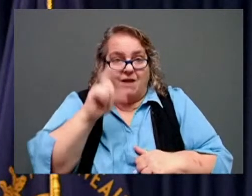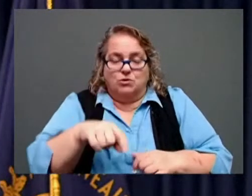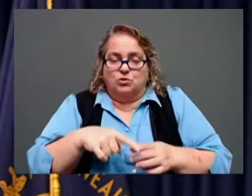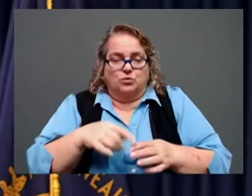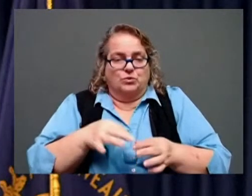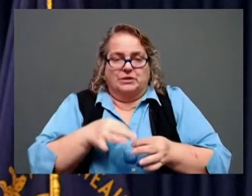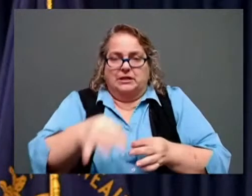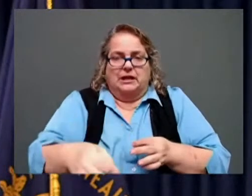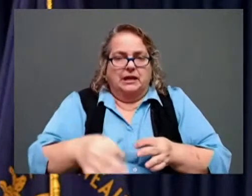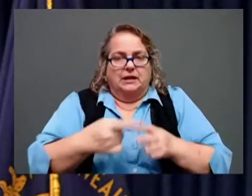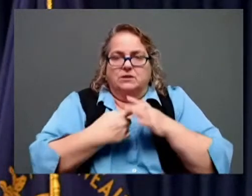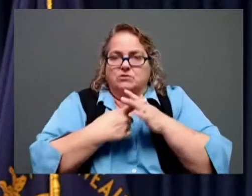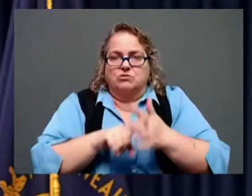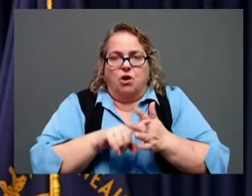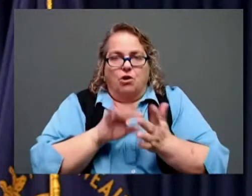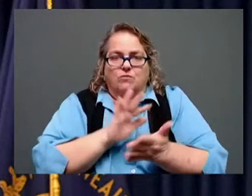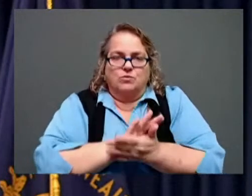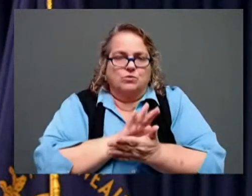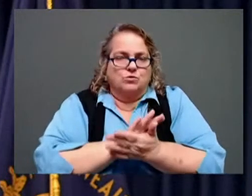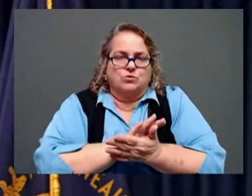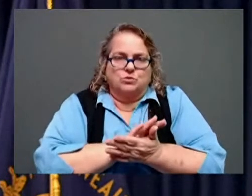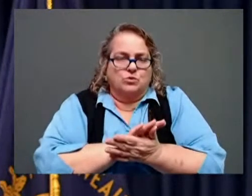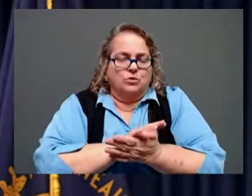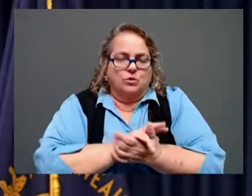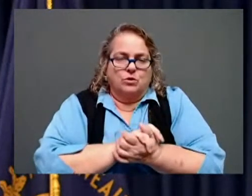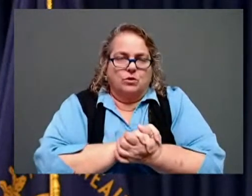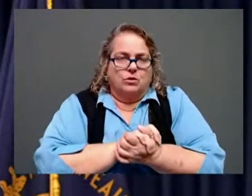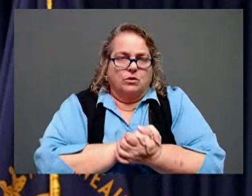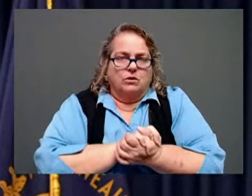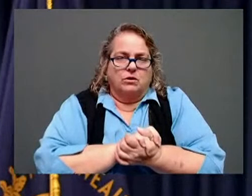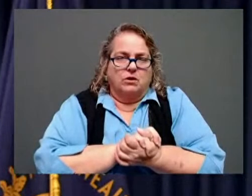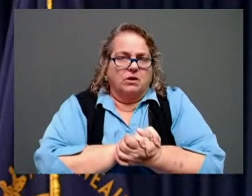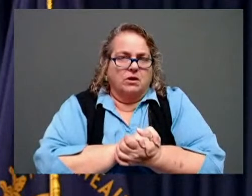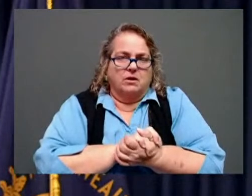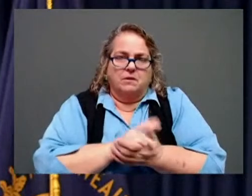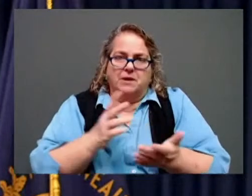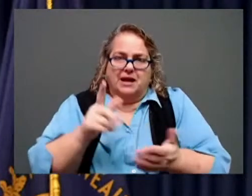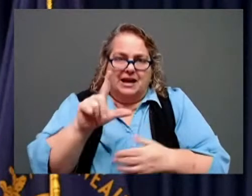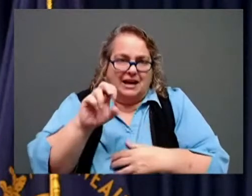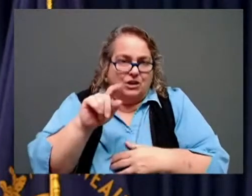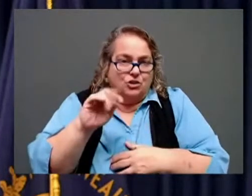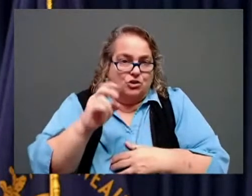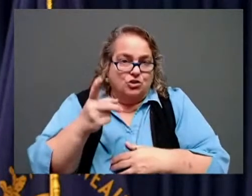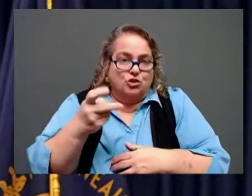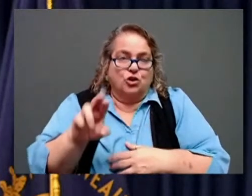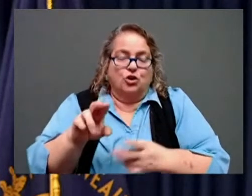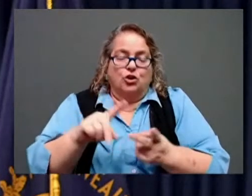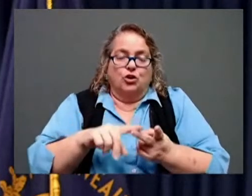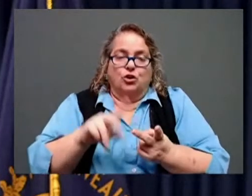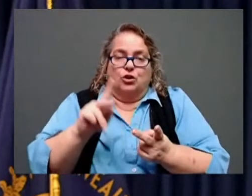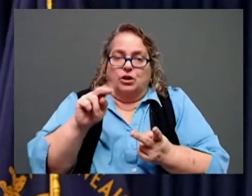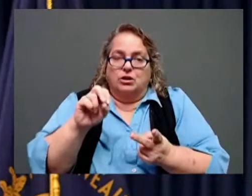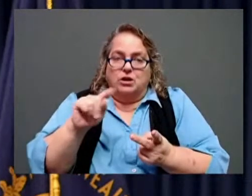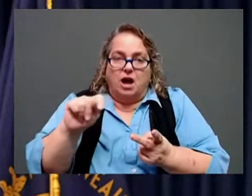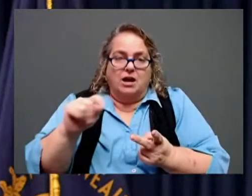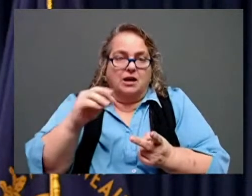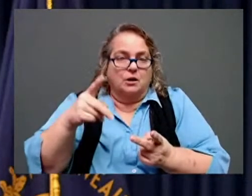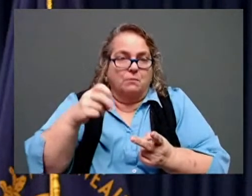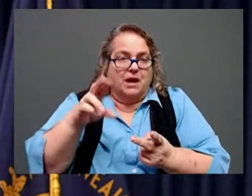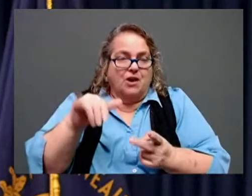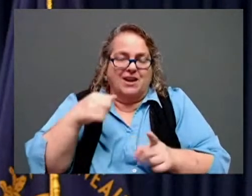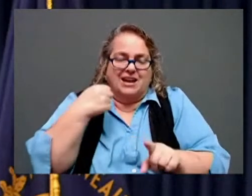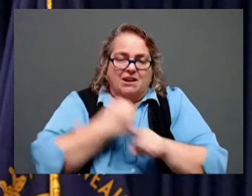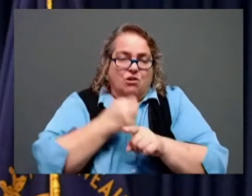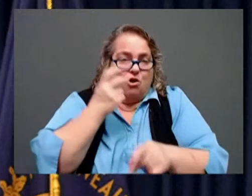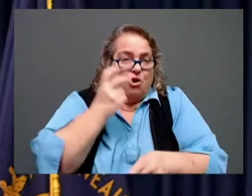of school. Certainly Letcher, Knott, and Perry have been hit hard. That doesn't